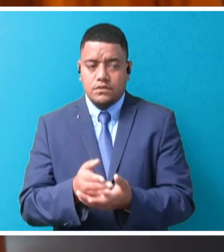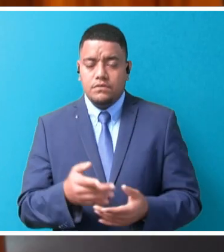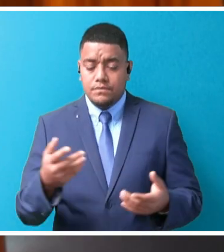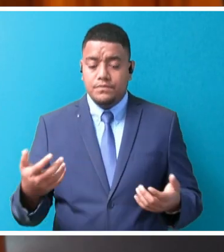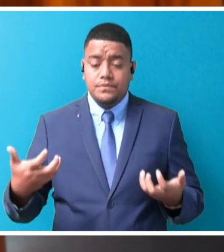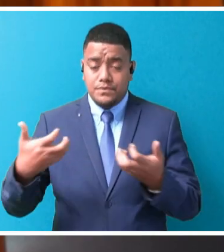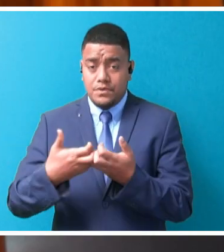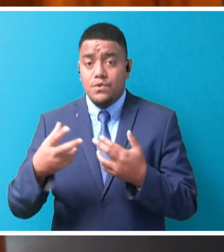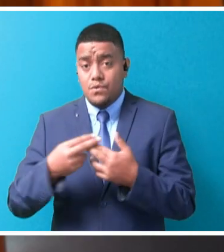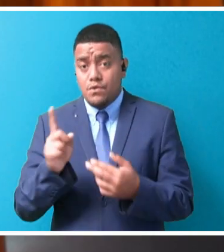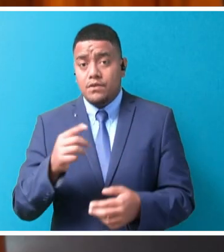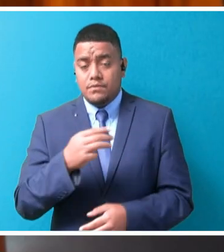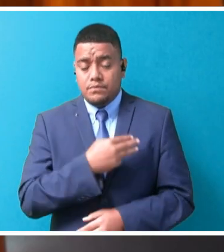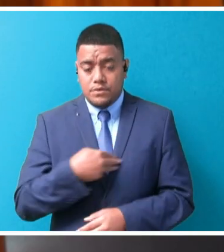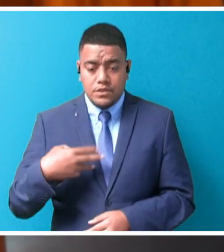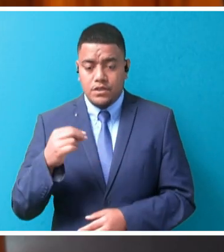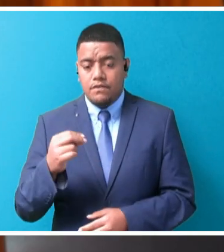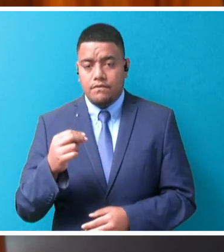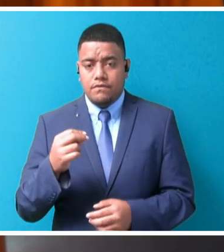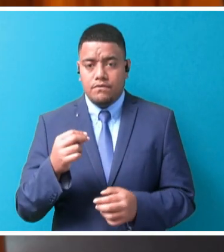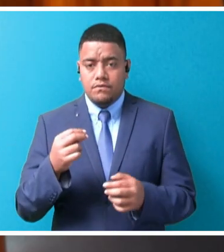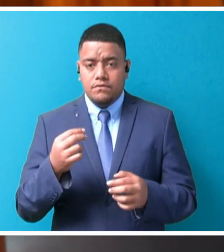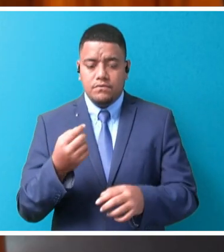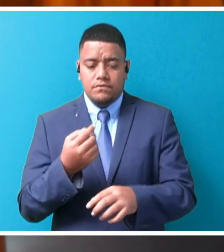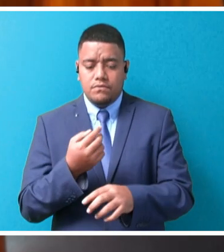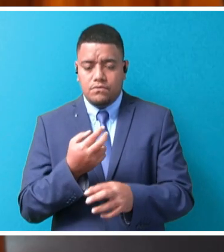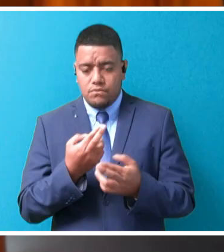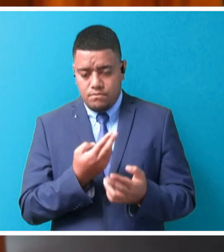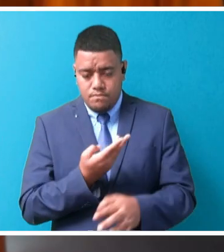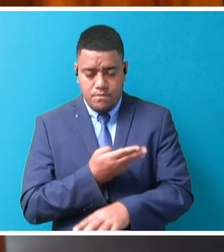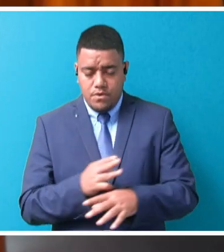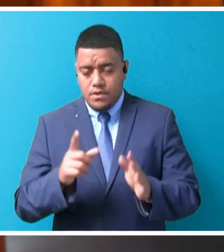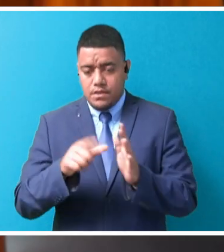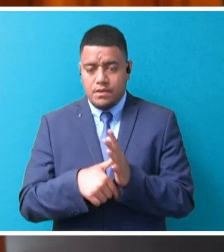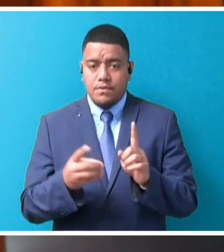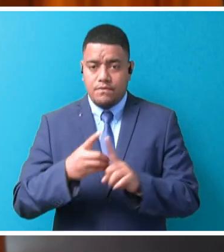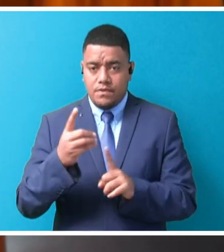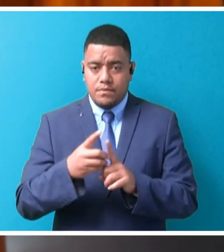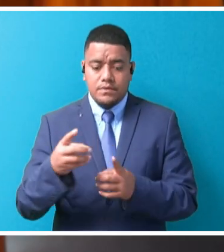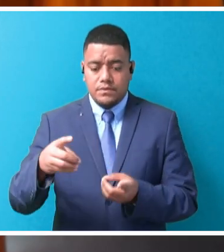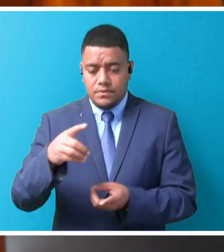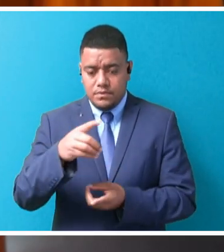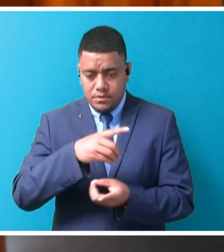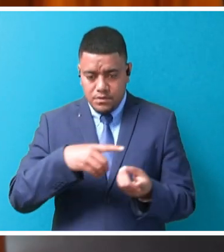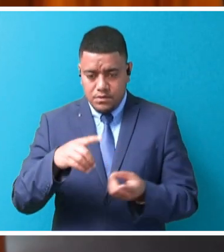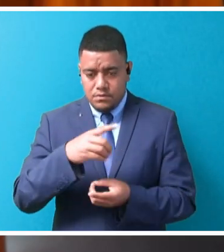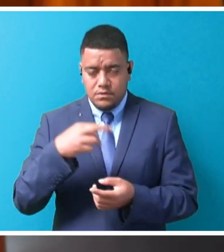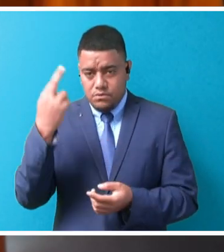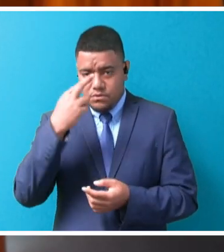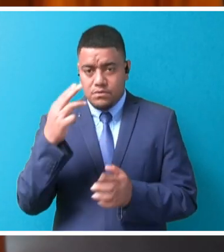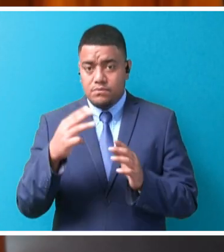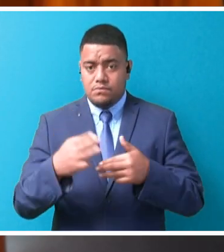this, the Ministry of Rural and Maritime Development and Disaster Risk Management continues to prioritize